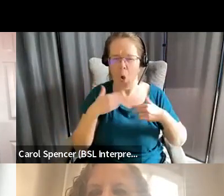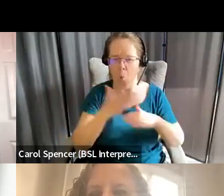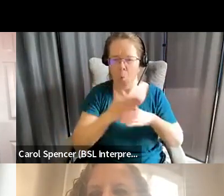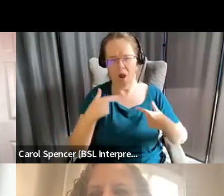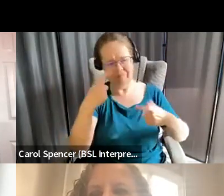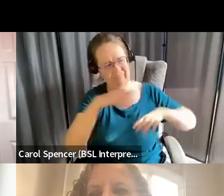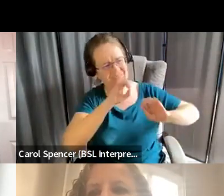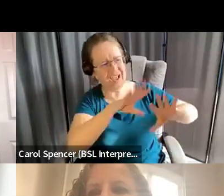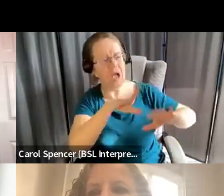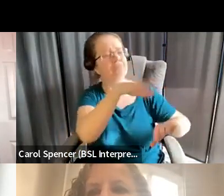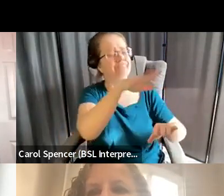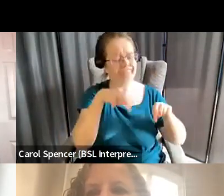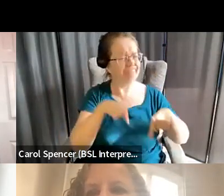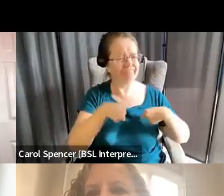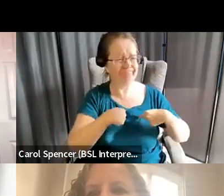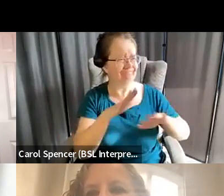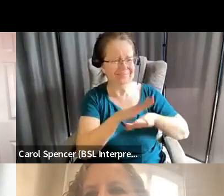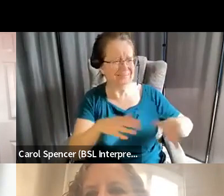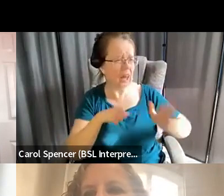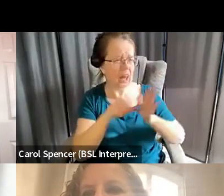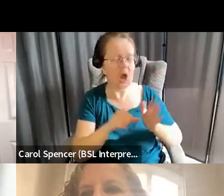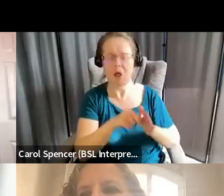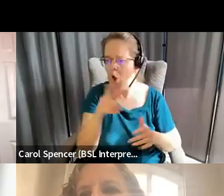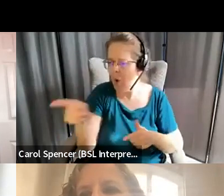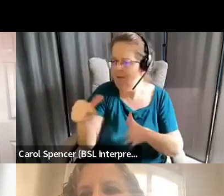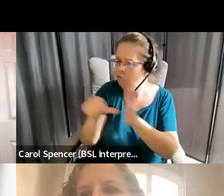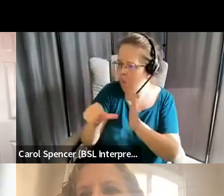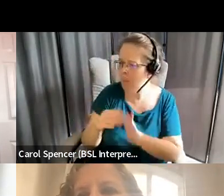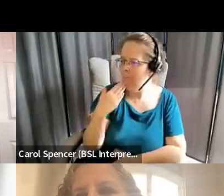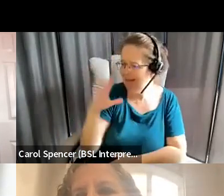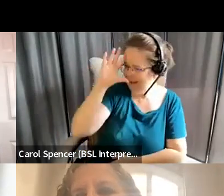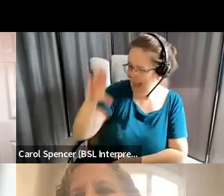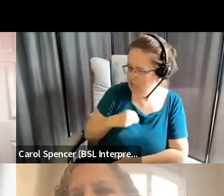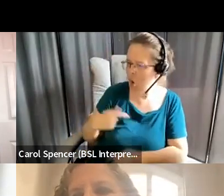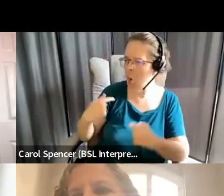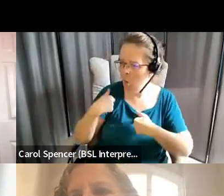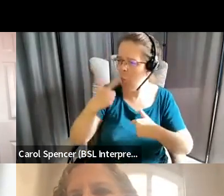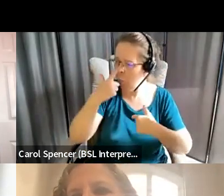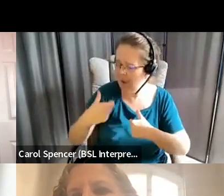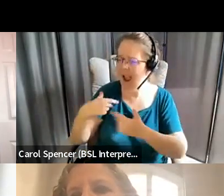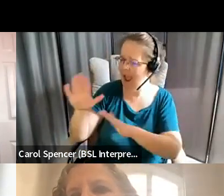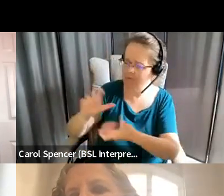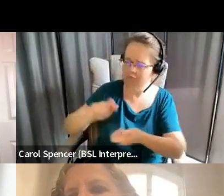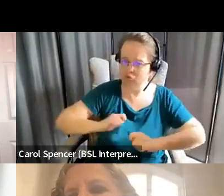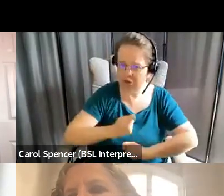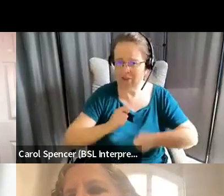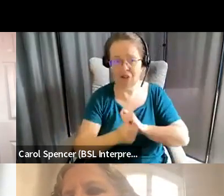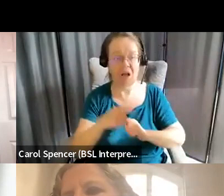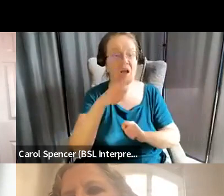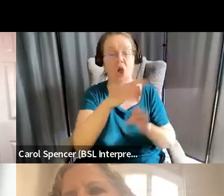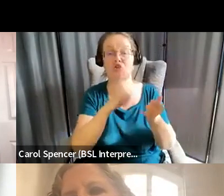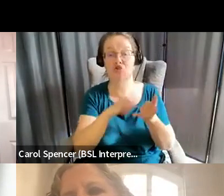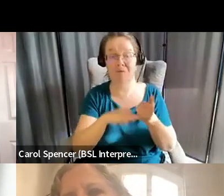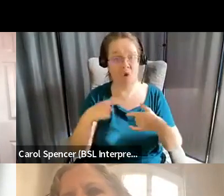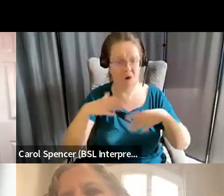say, you know what, if you're still experiencing a problem, come to us and let us know, and such as we can change it. 100%. I think that's